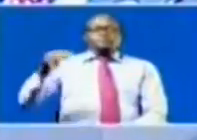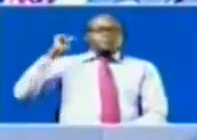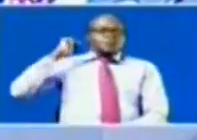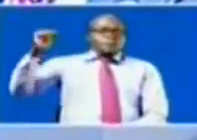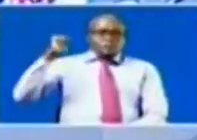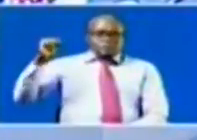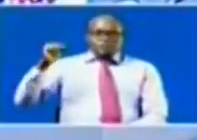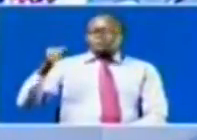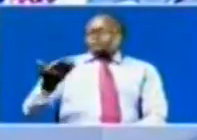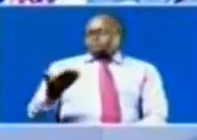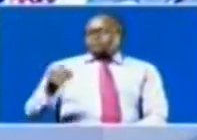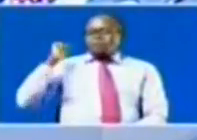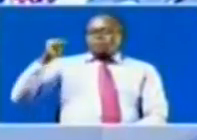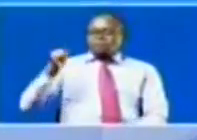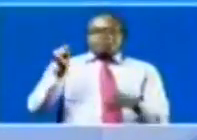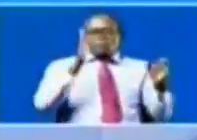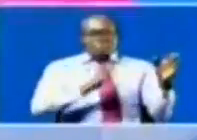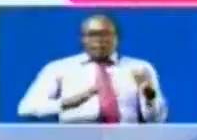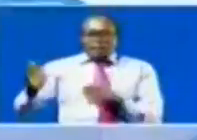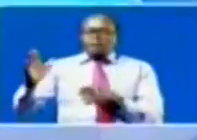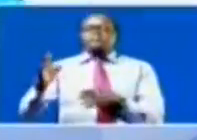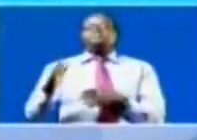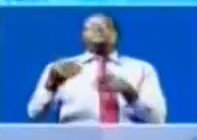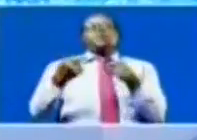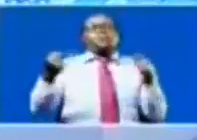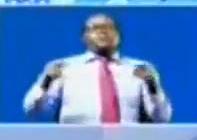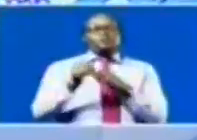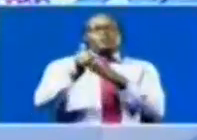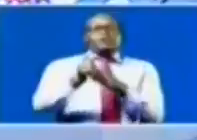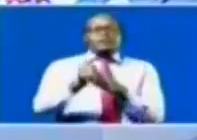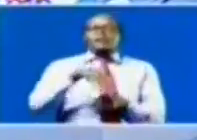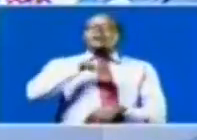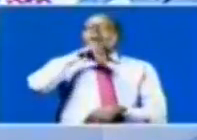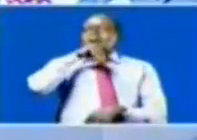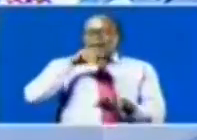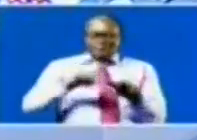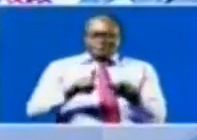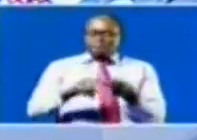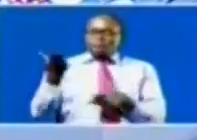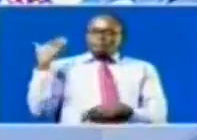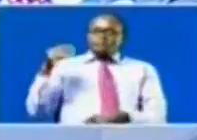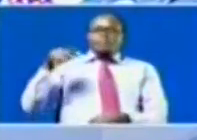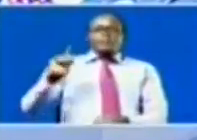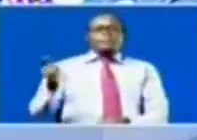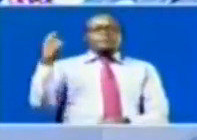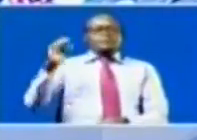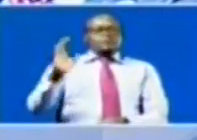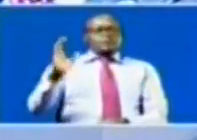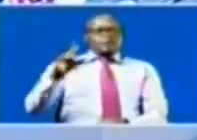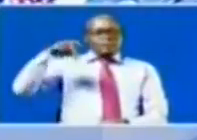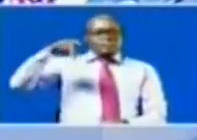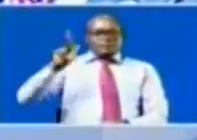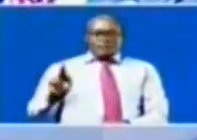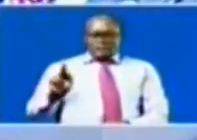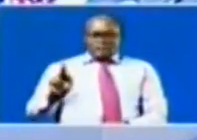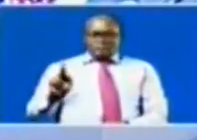And could a political working formula between opposition leader Raila Odinga and former presidential candidate Peter